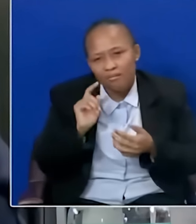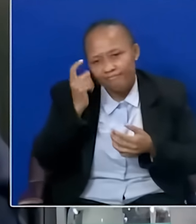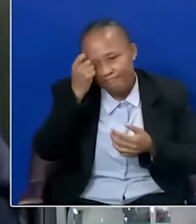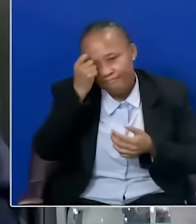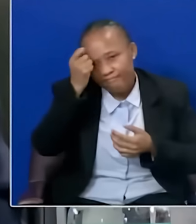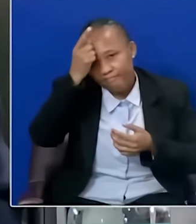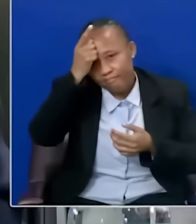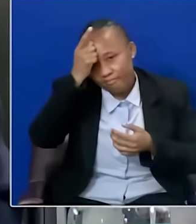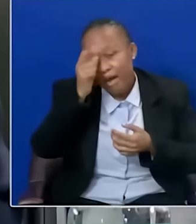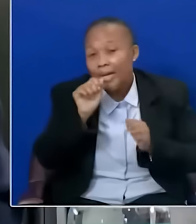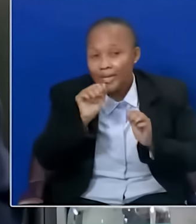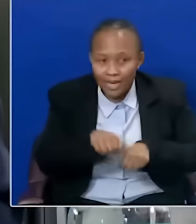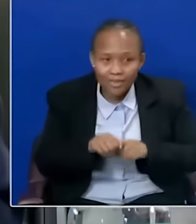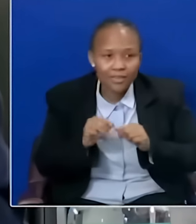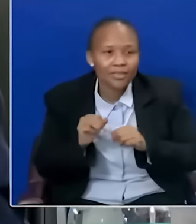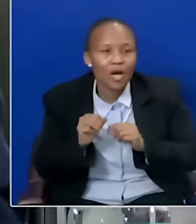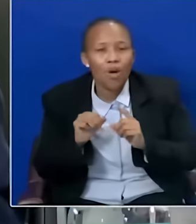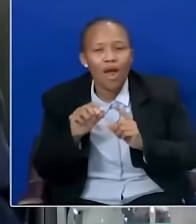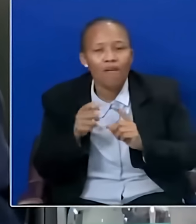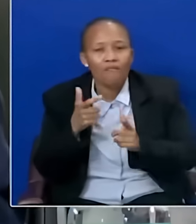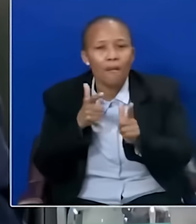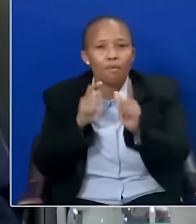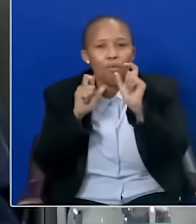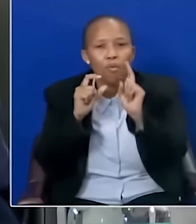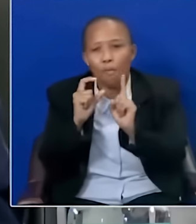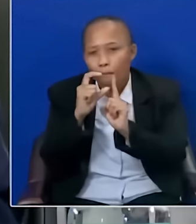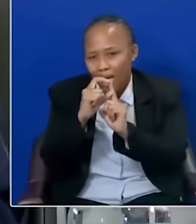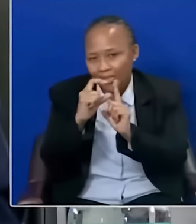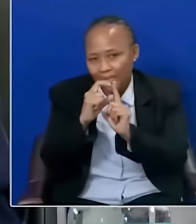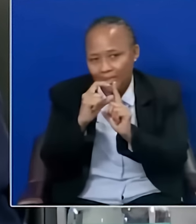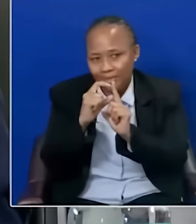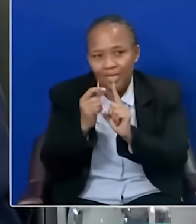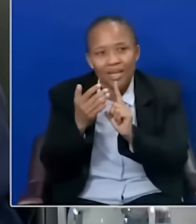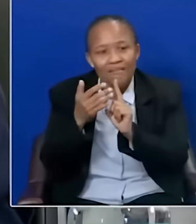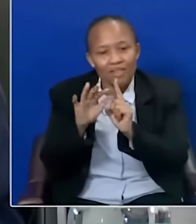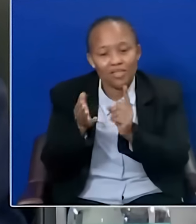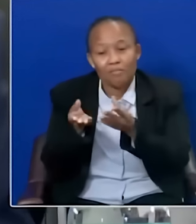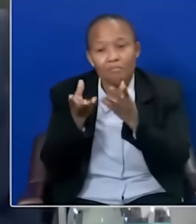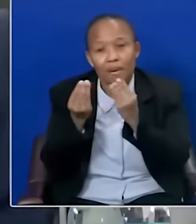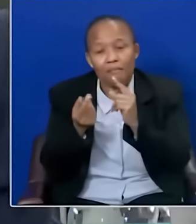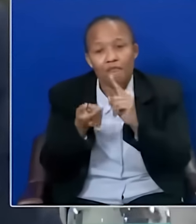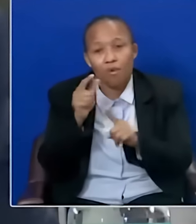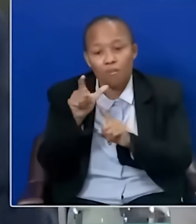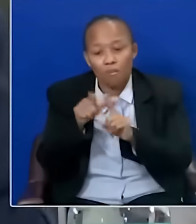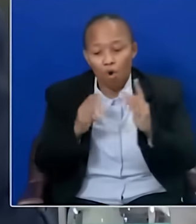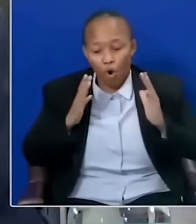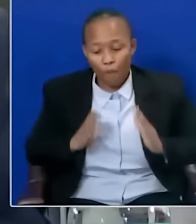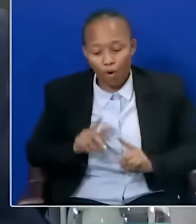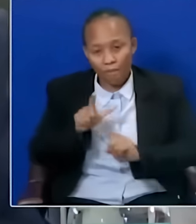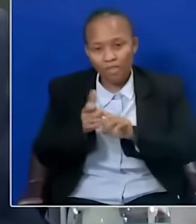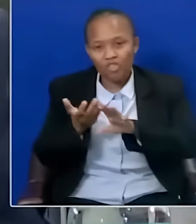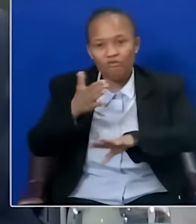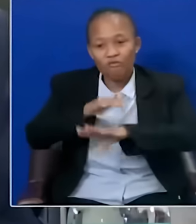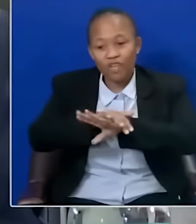bullet which was retrieved from the deceased, which was sent to the lab. I